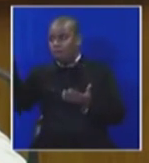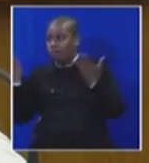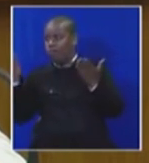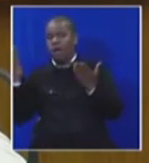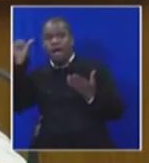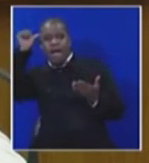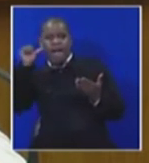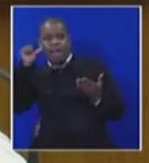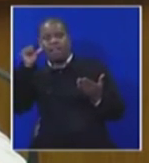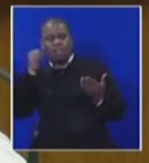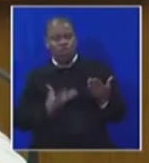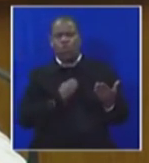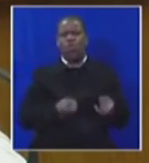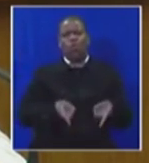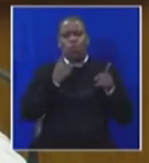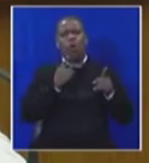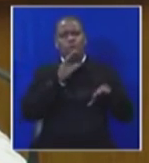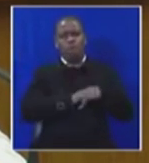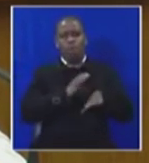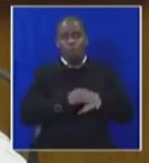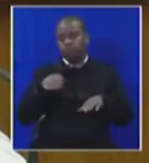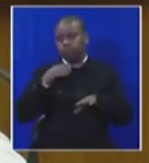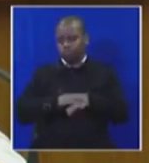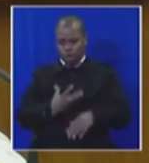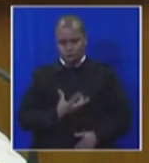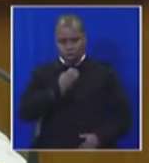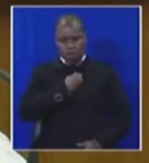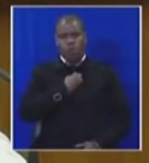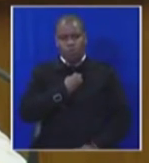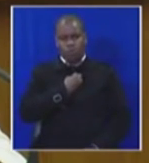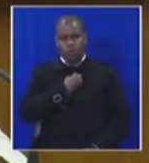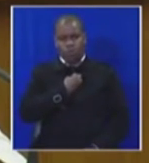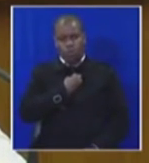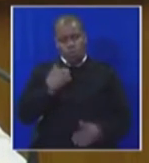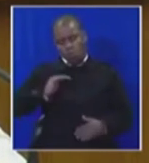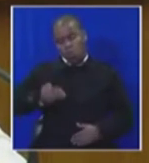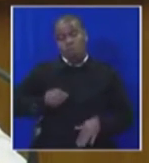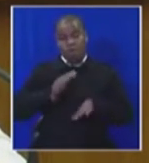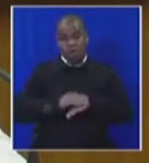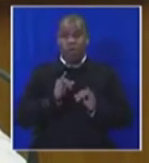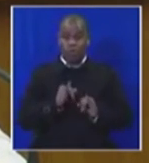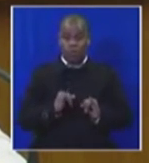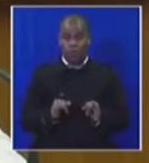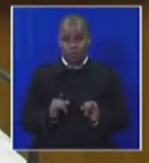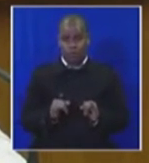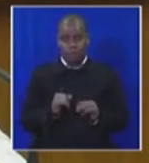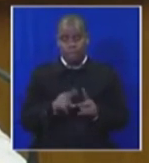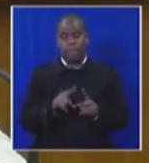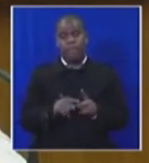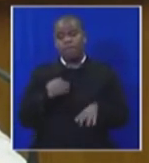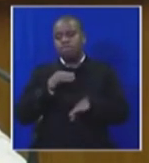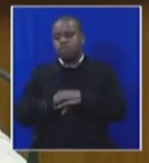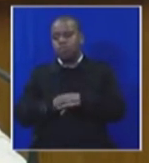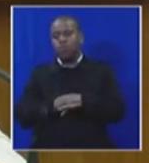5.4 million young people were unemployed, with young women forming the bulk of this. Post-recession increases in employment for